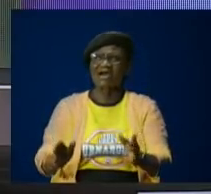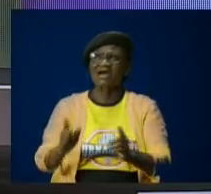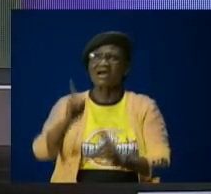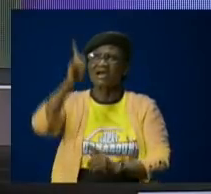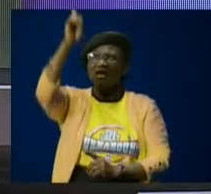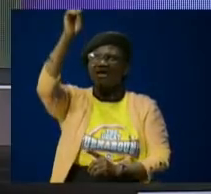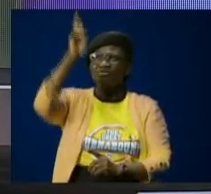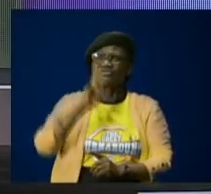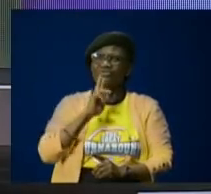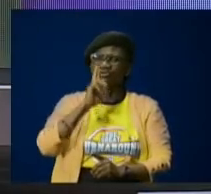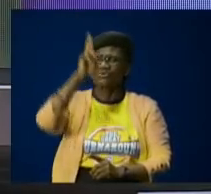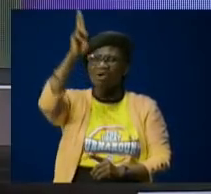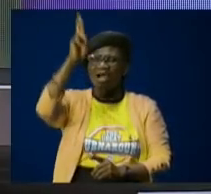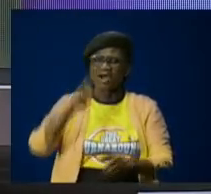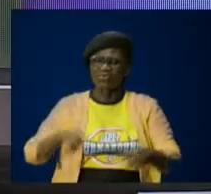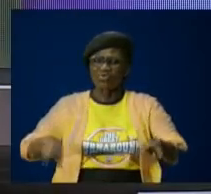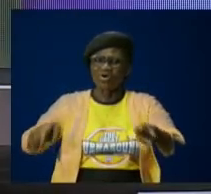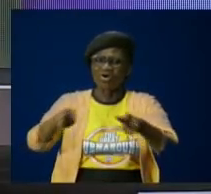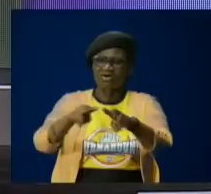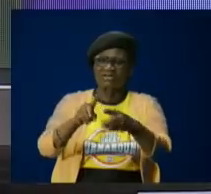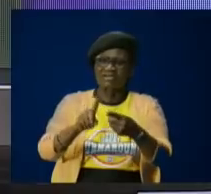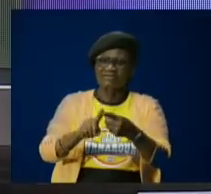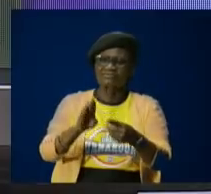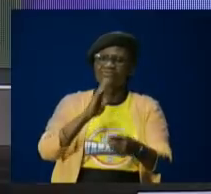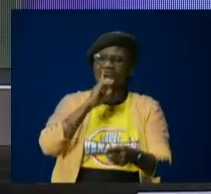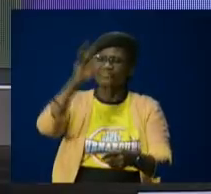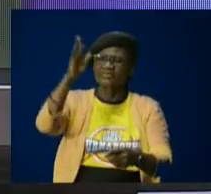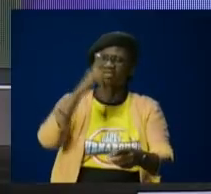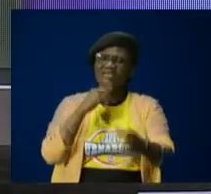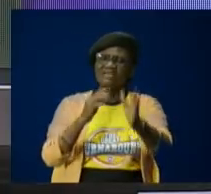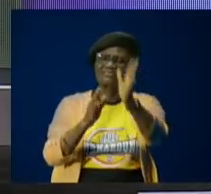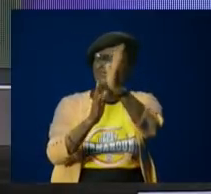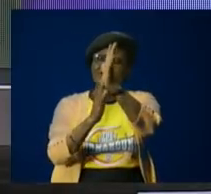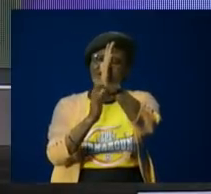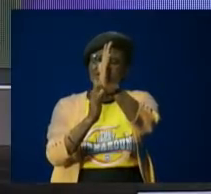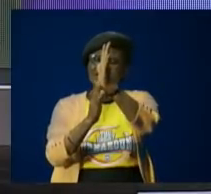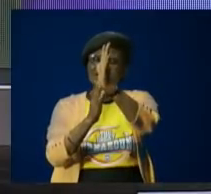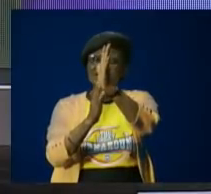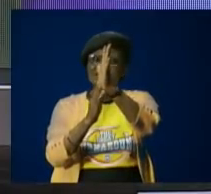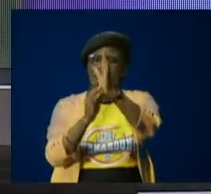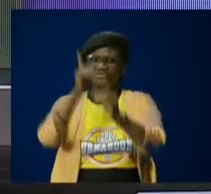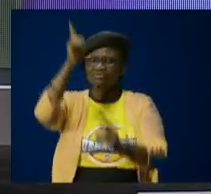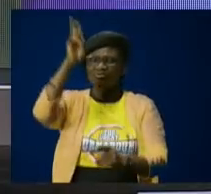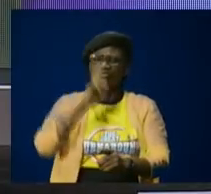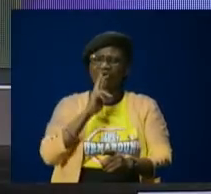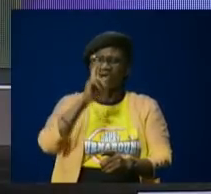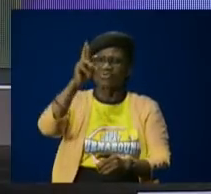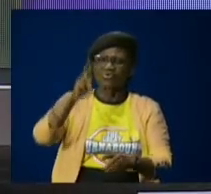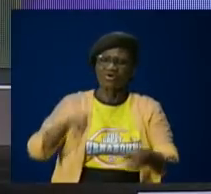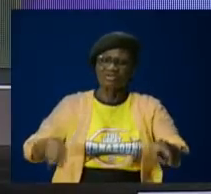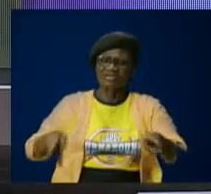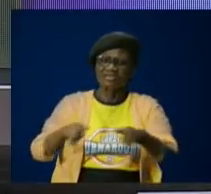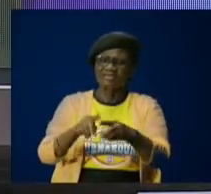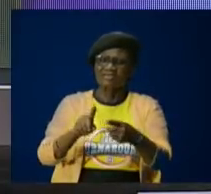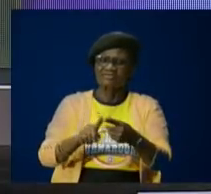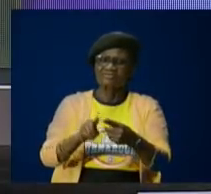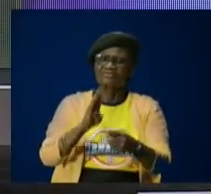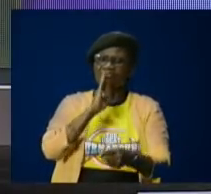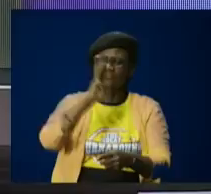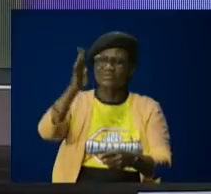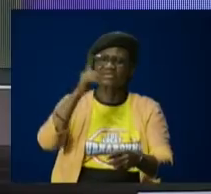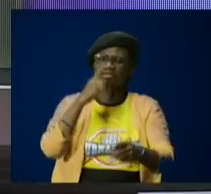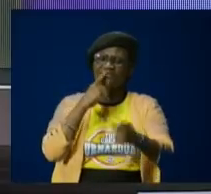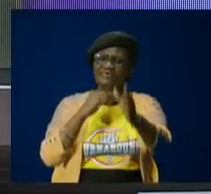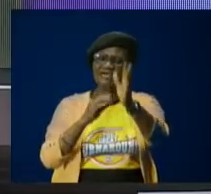Redeemer. You are worthy to be praised. You are worthy to